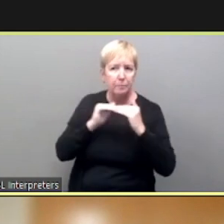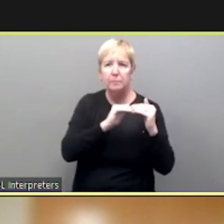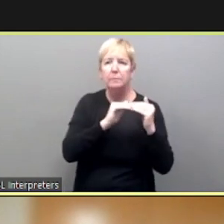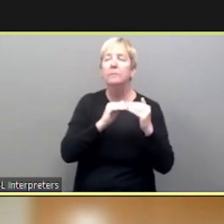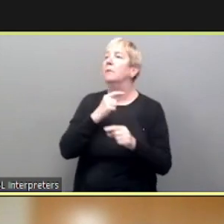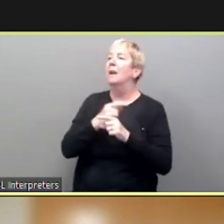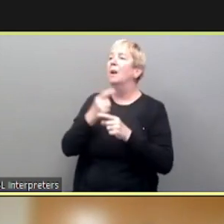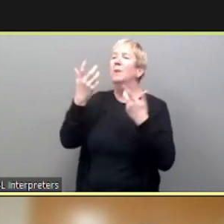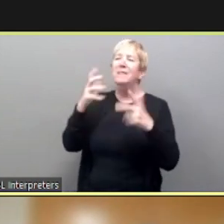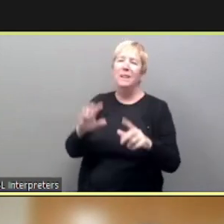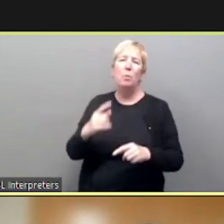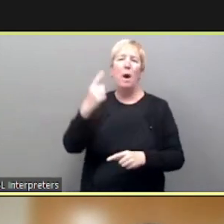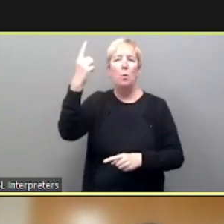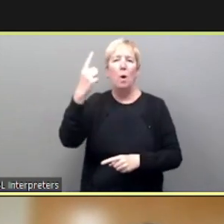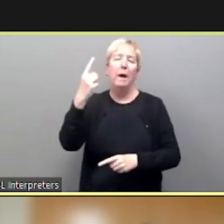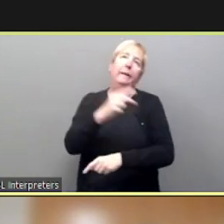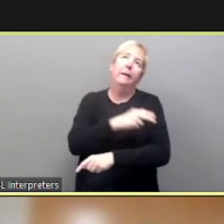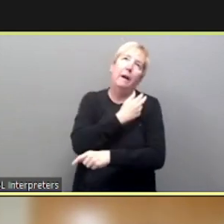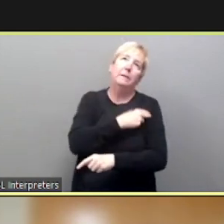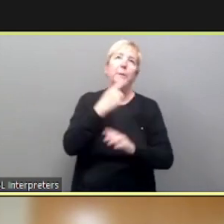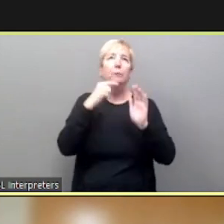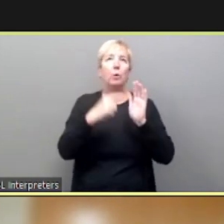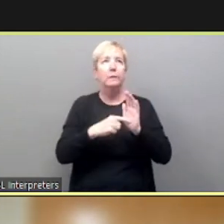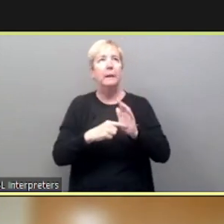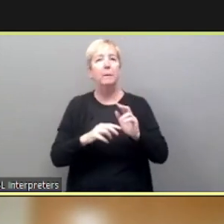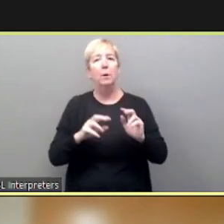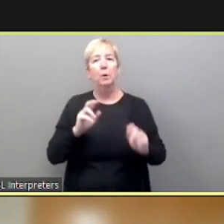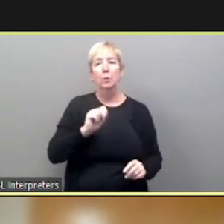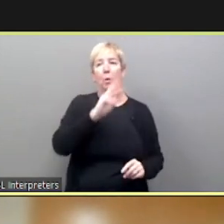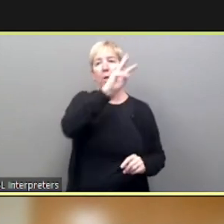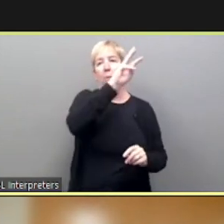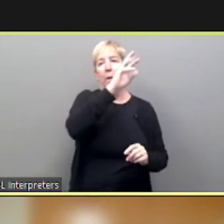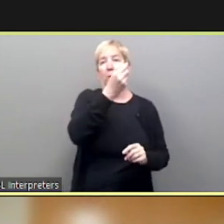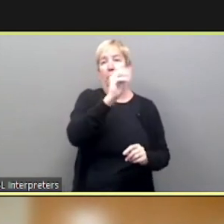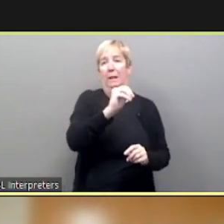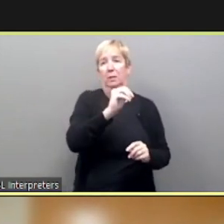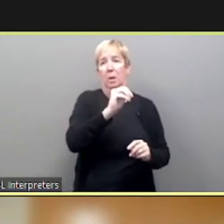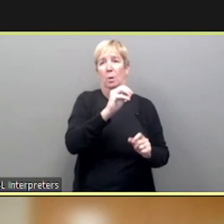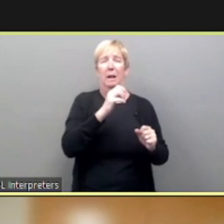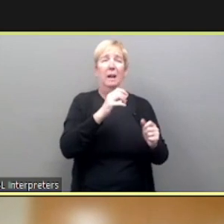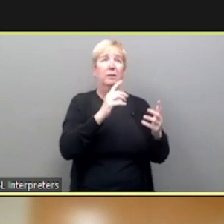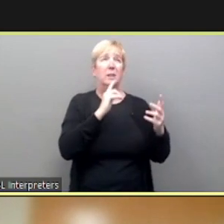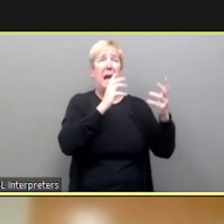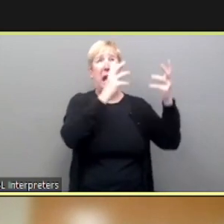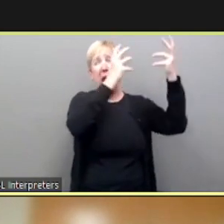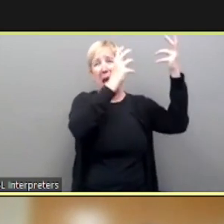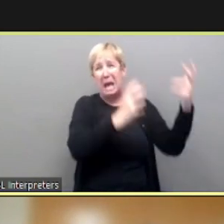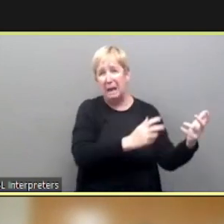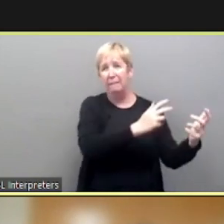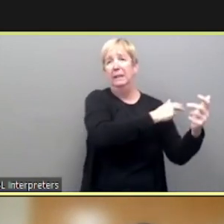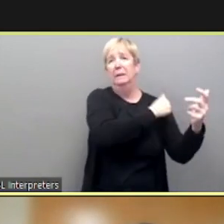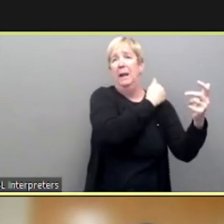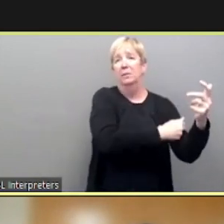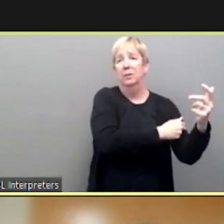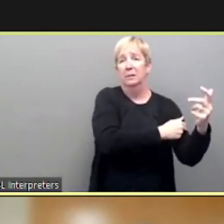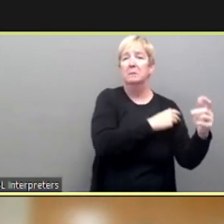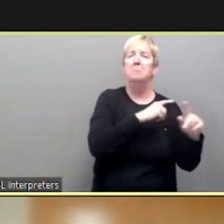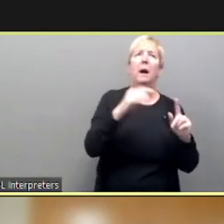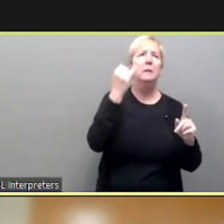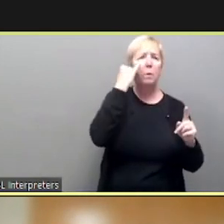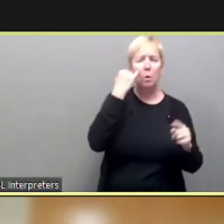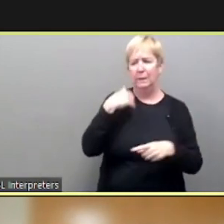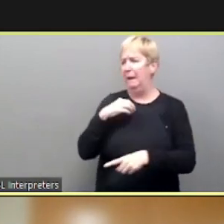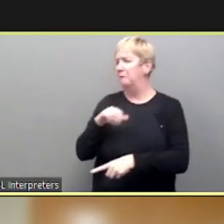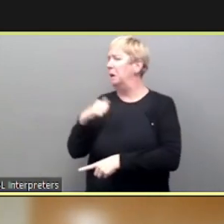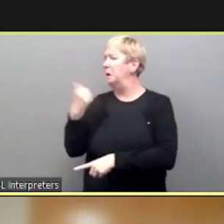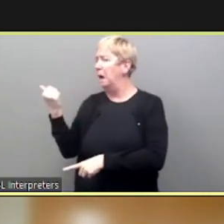as an example, in northern New Mexico to be surging with patients while we had another hospital, let's say in southern New Mexico, with plenty